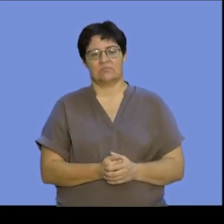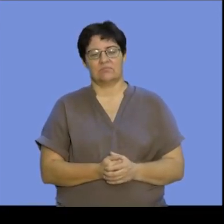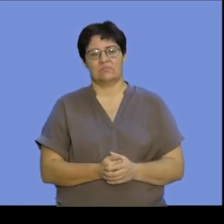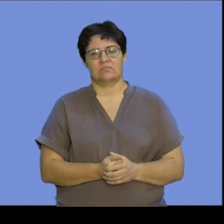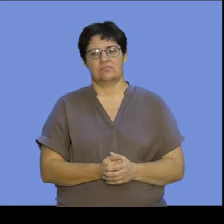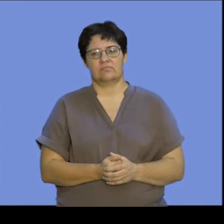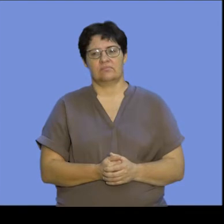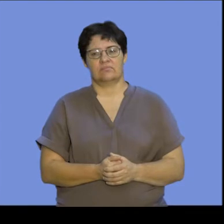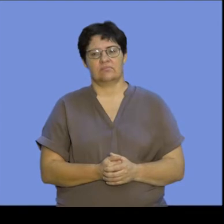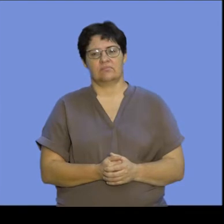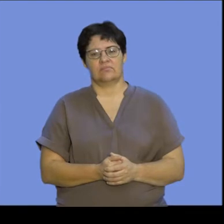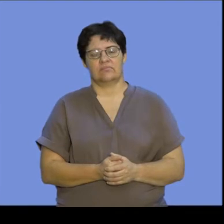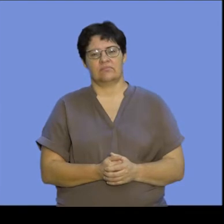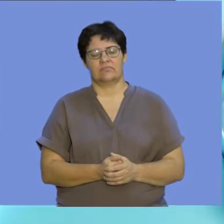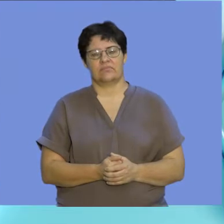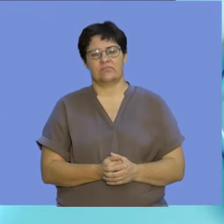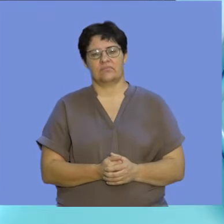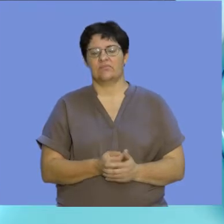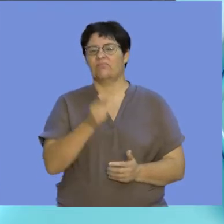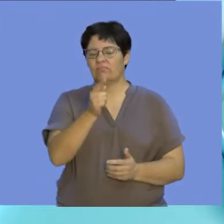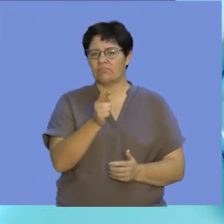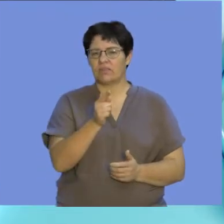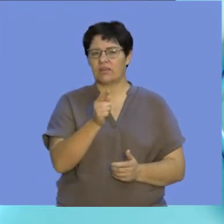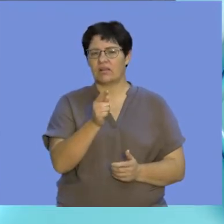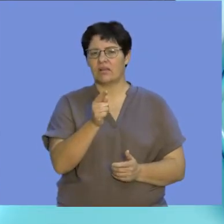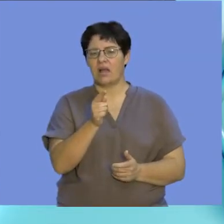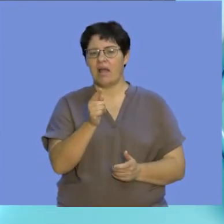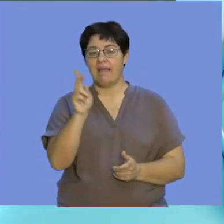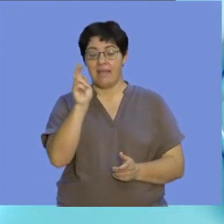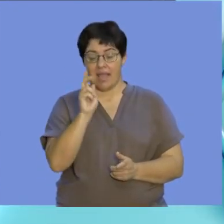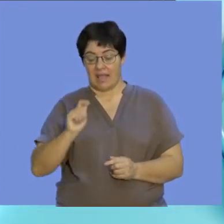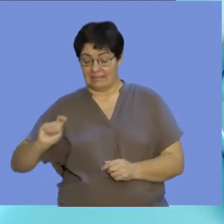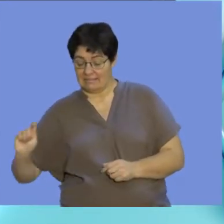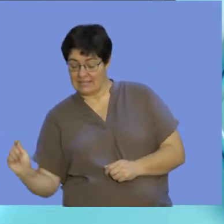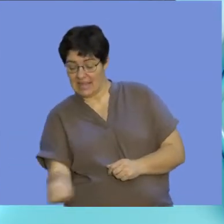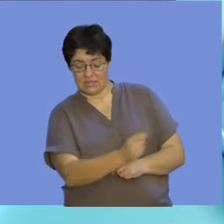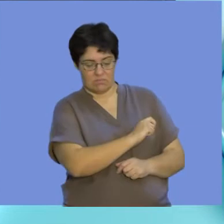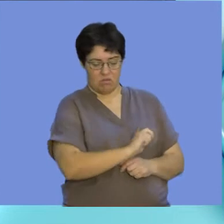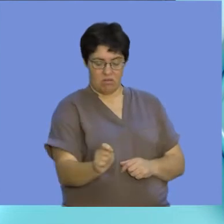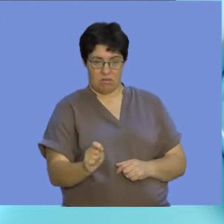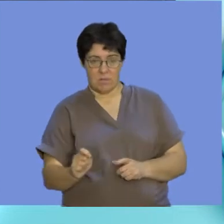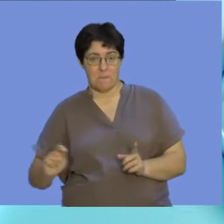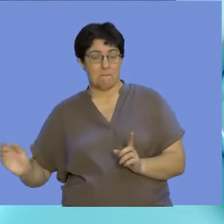when you hear a tennis ball being hit, you hear a noise.